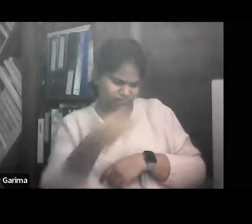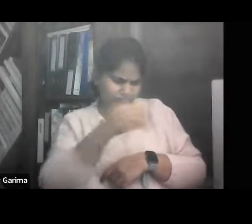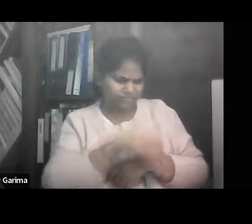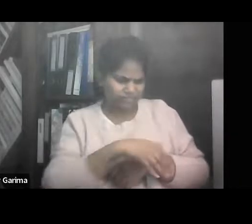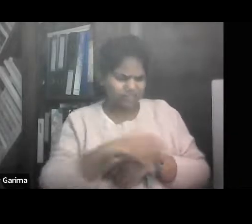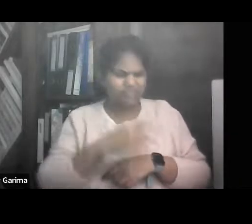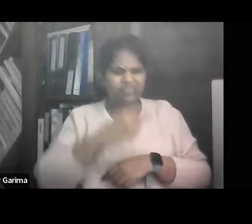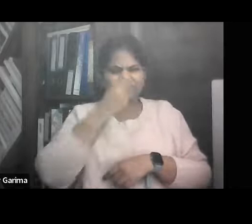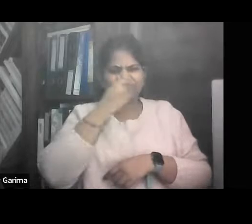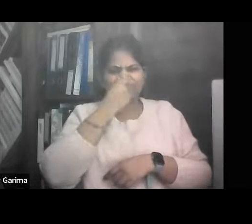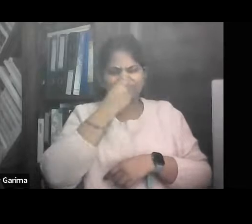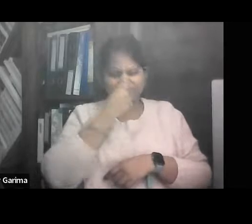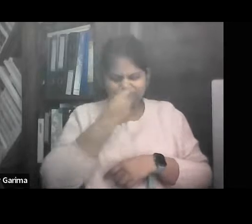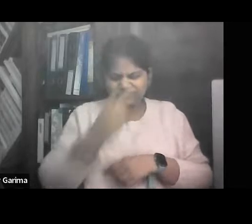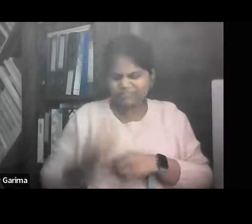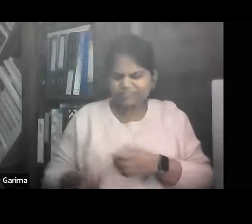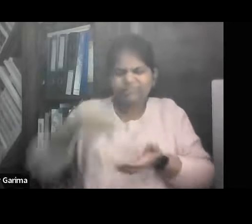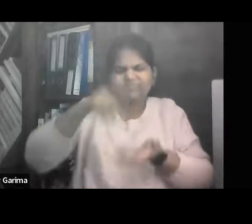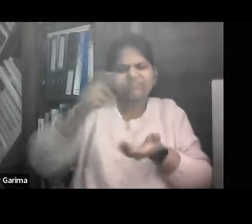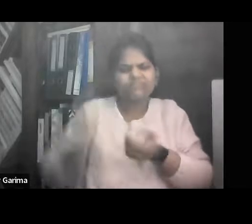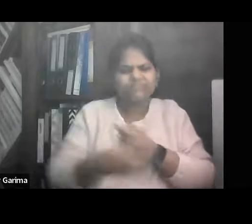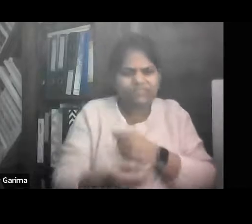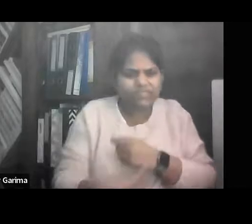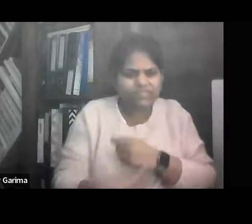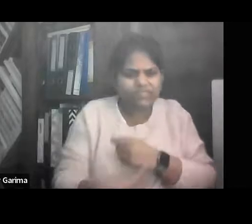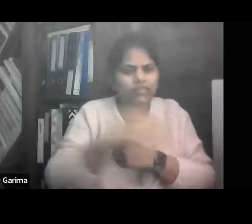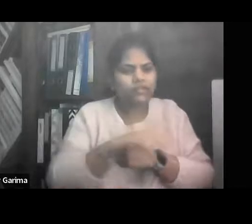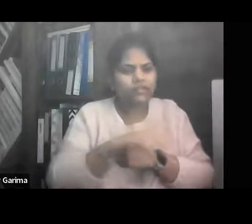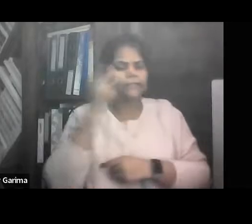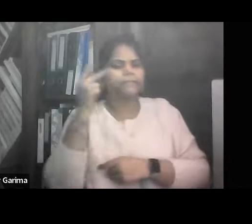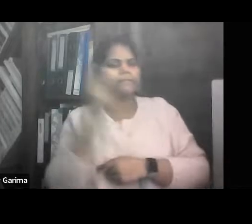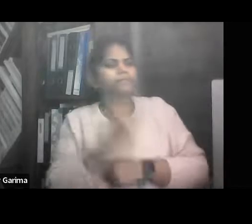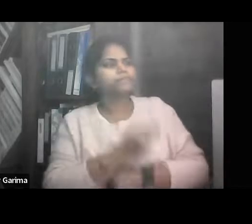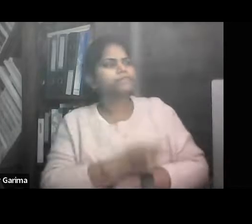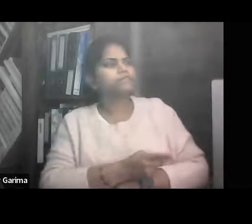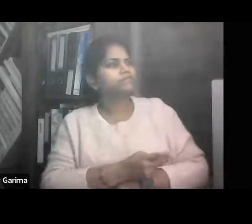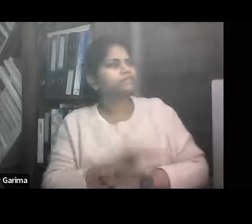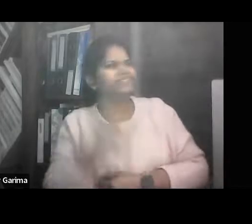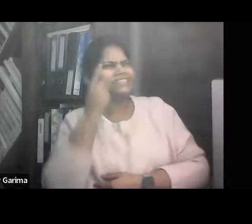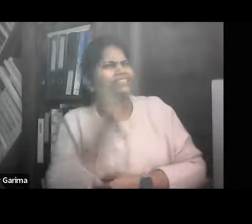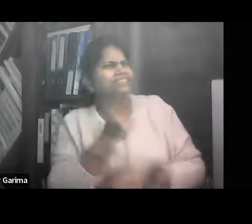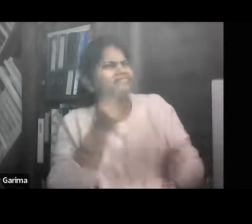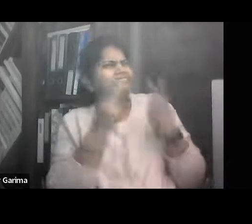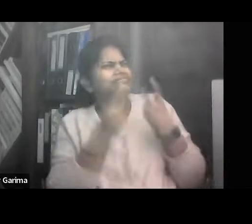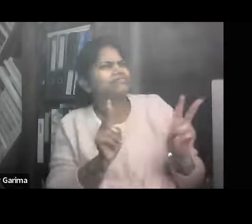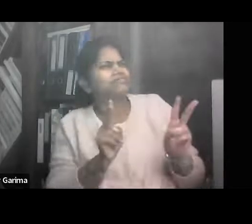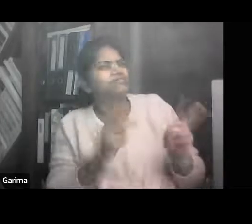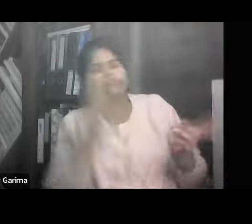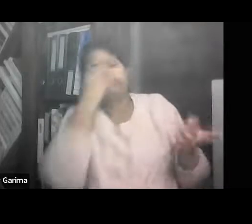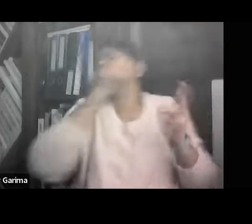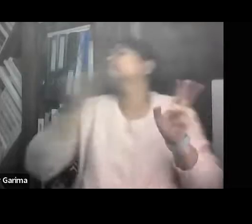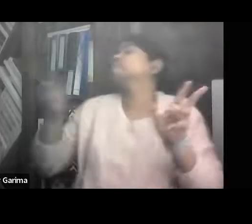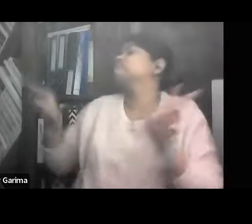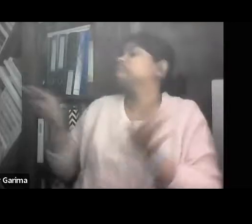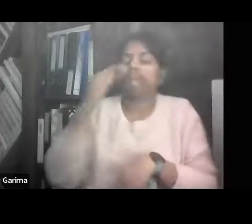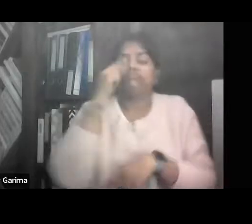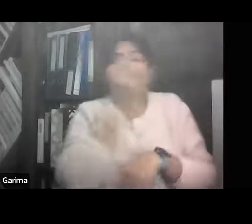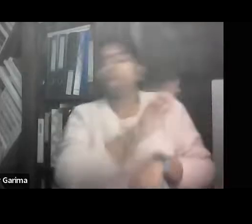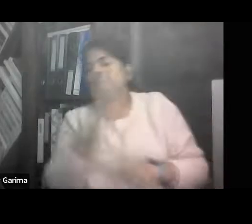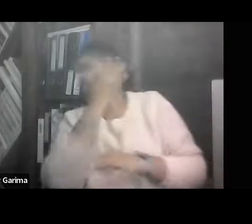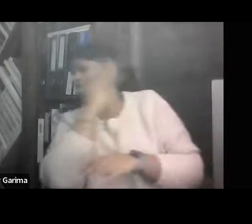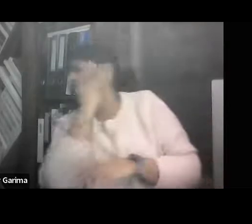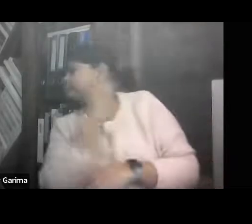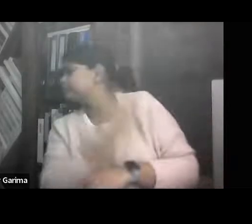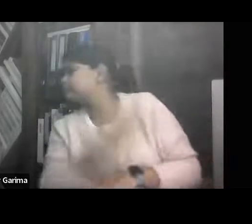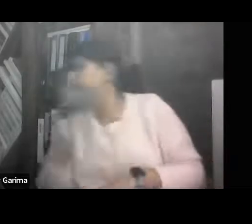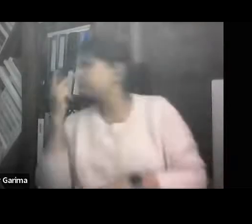sewer, a kind of deliberate visual forgetting happens, that I turn my gaze somewhere else. I want to avoid